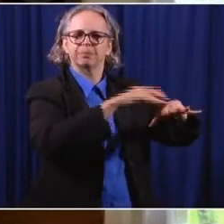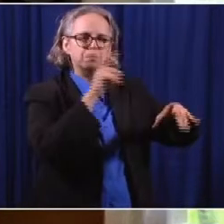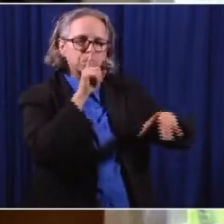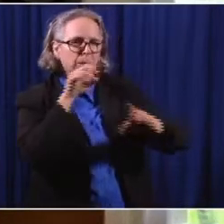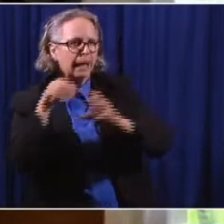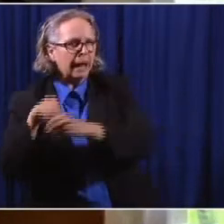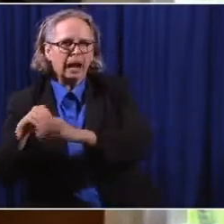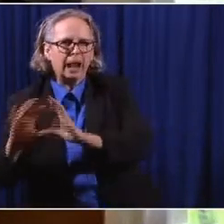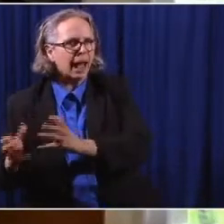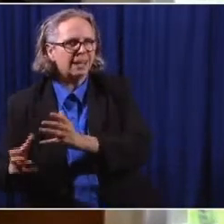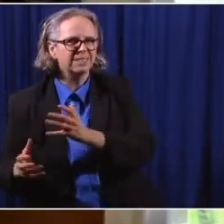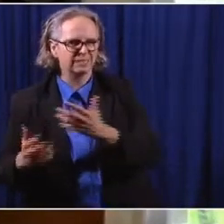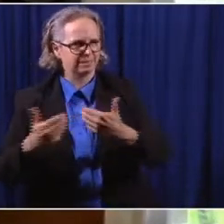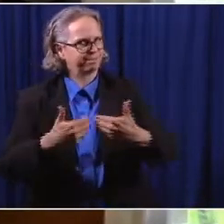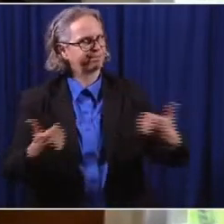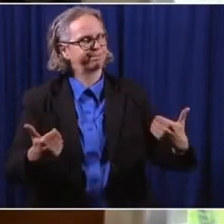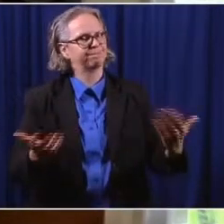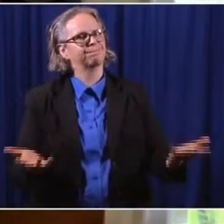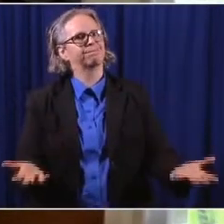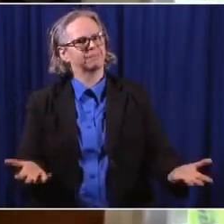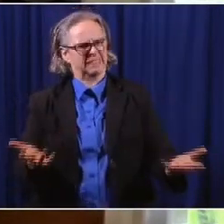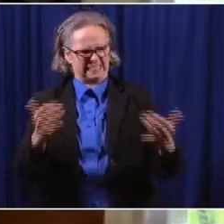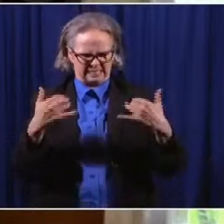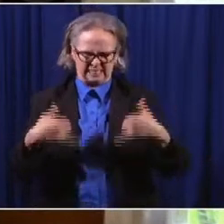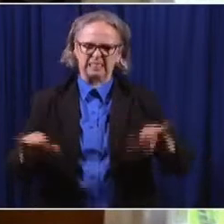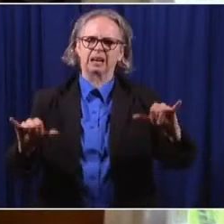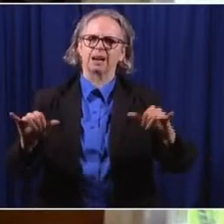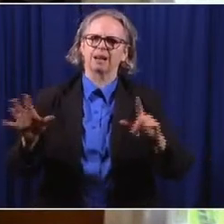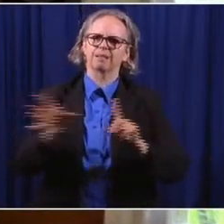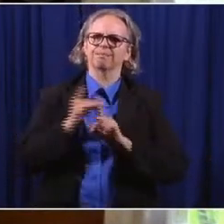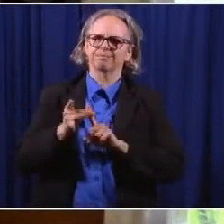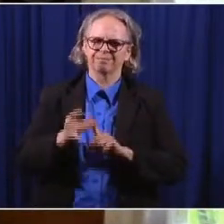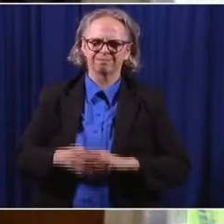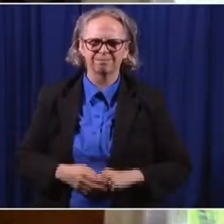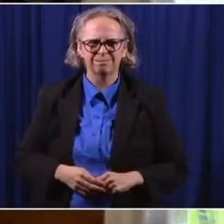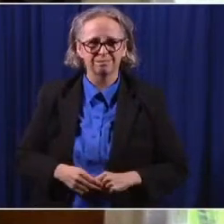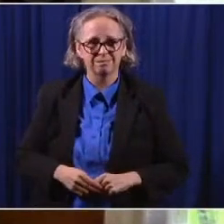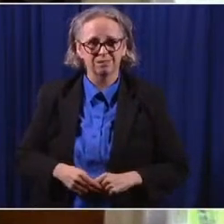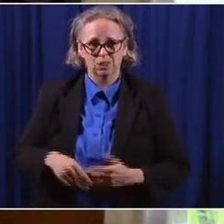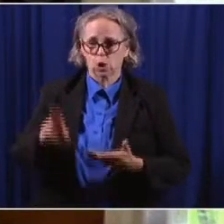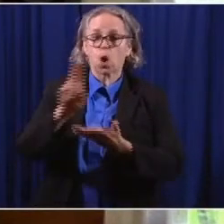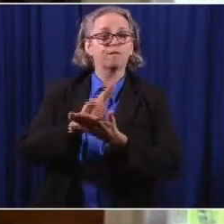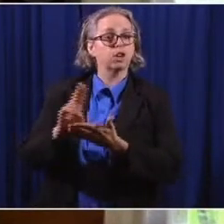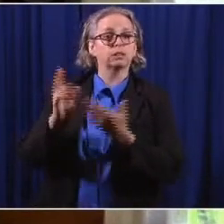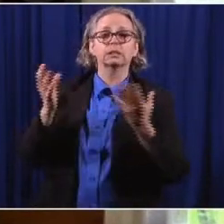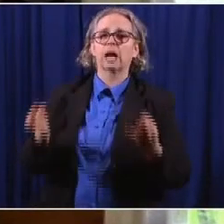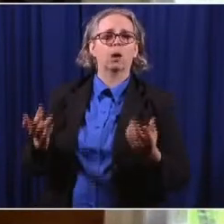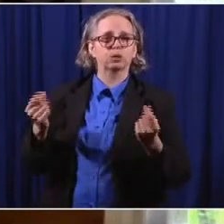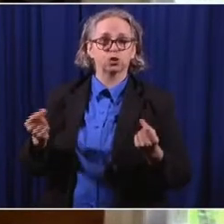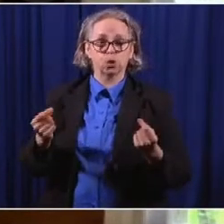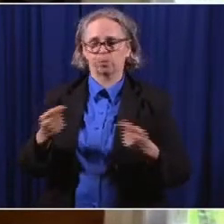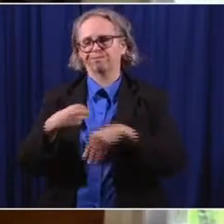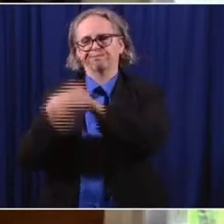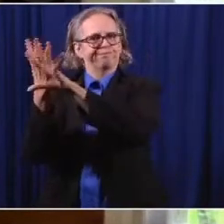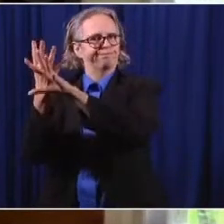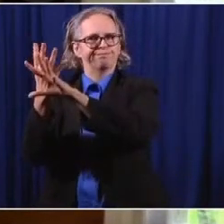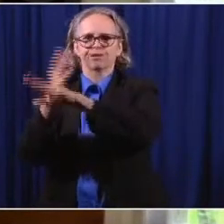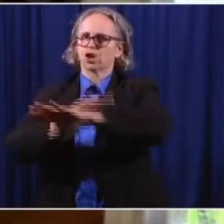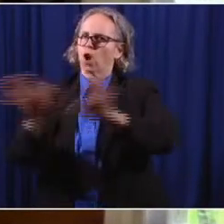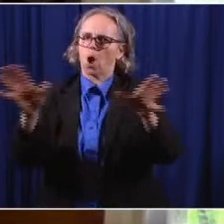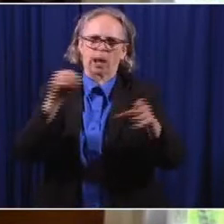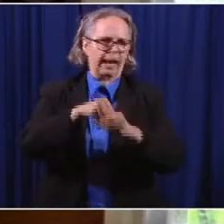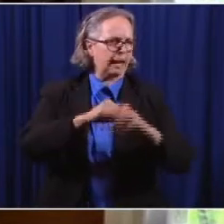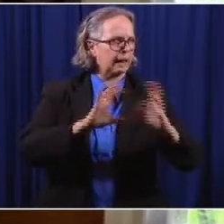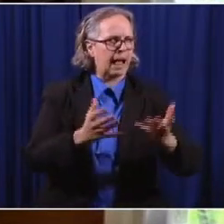announced on September 9th, the classes will be remote for 2 weeks. After several weeks of being below the high incident threshold,